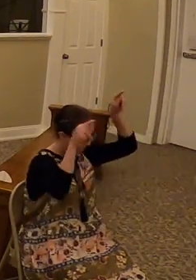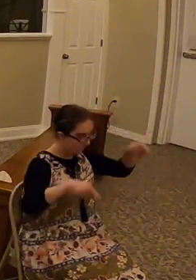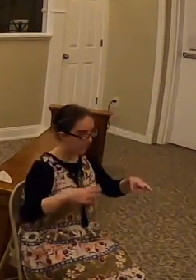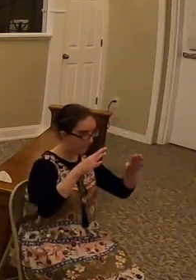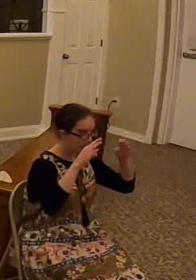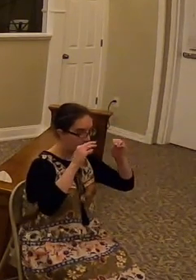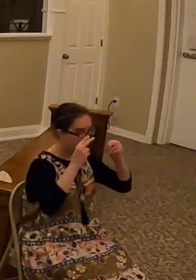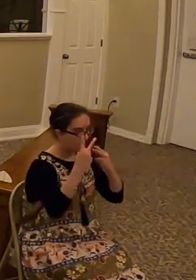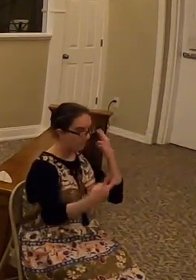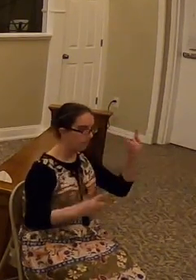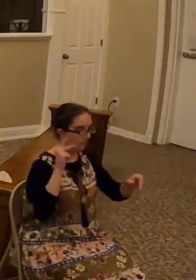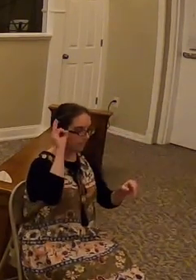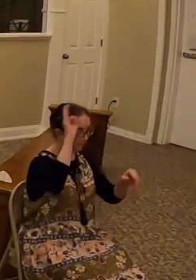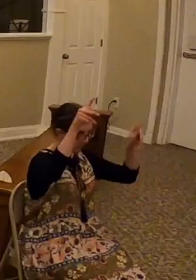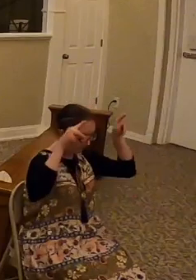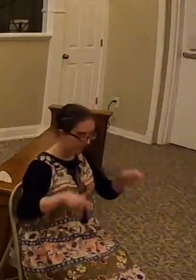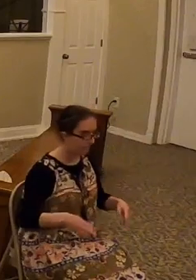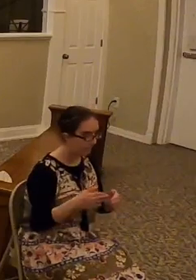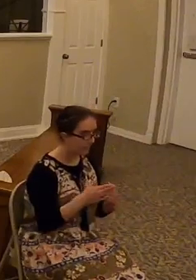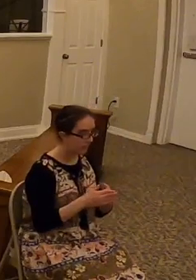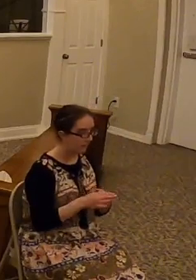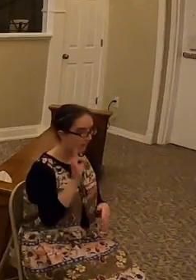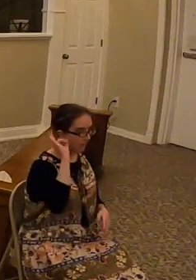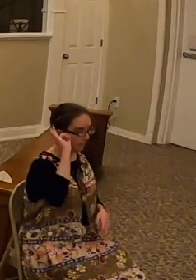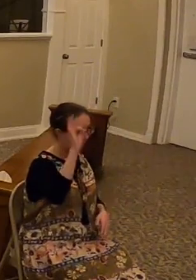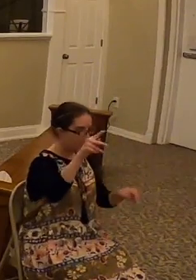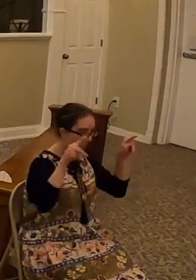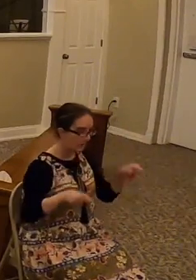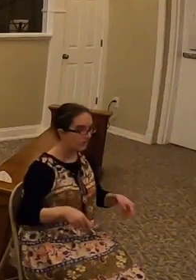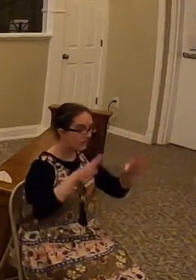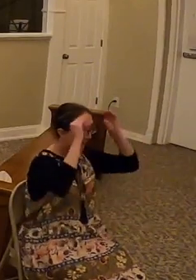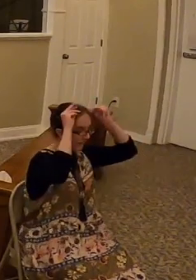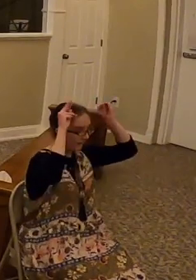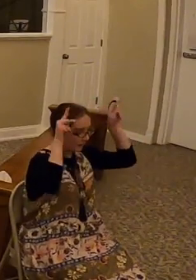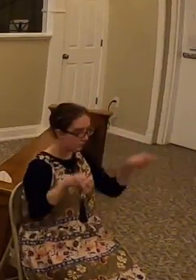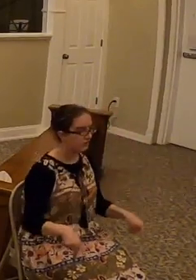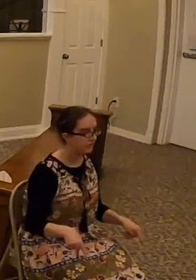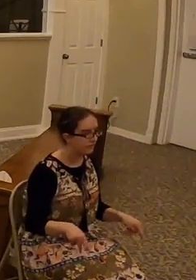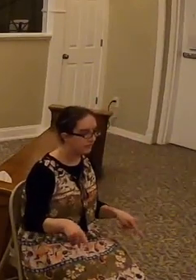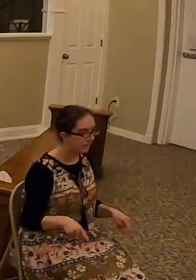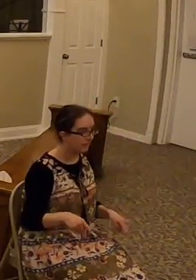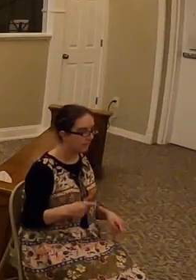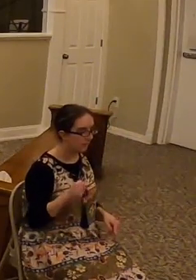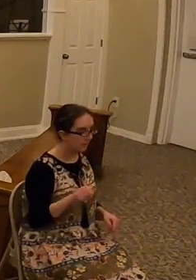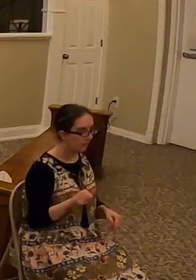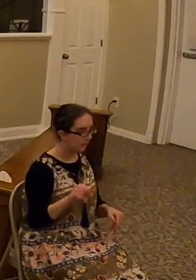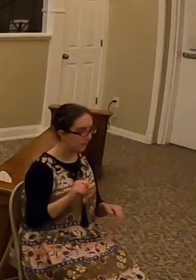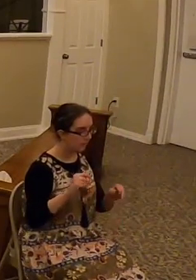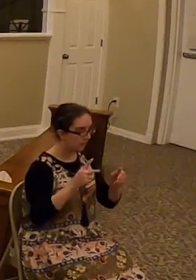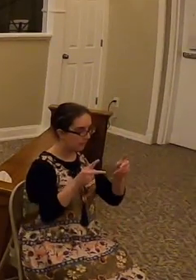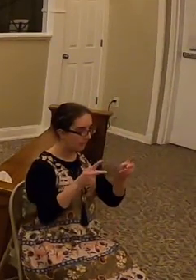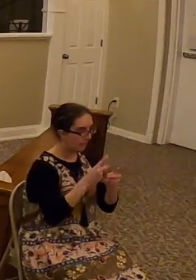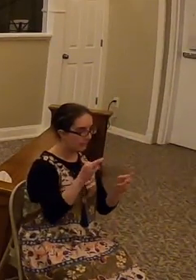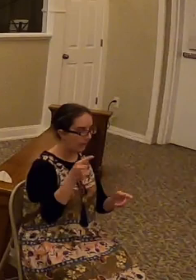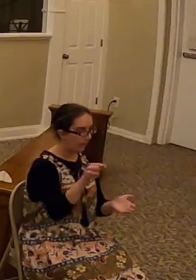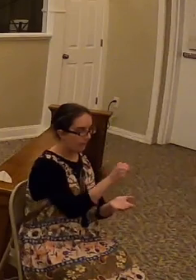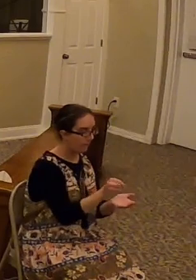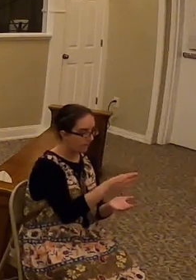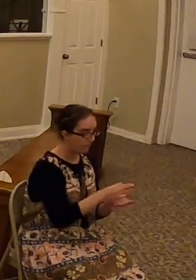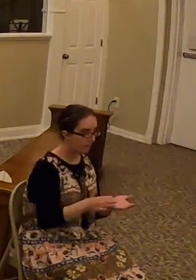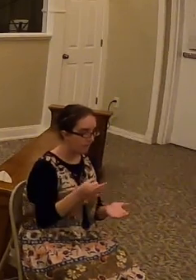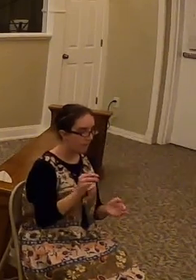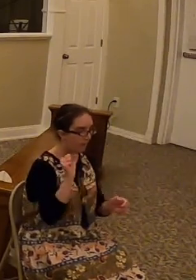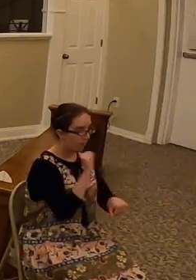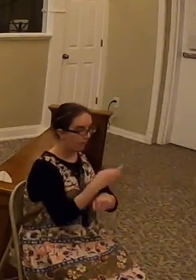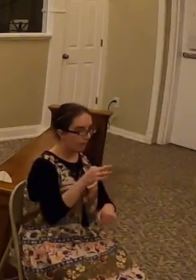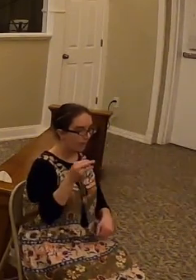and some evangelists and some pastors and teachers for the perfecting of the saints, for the work